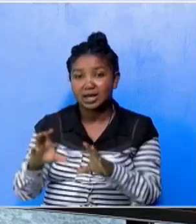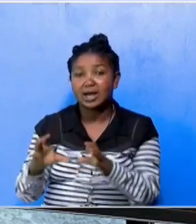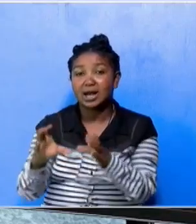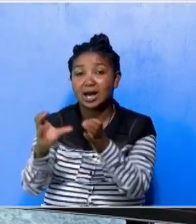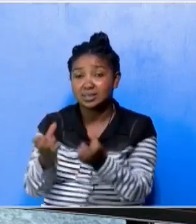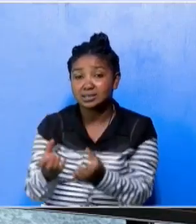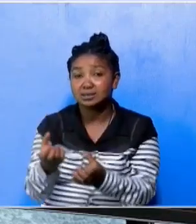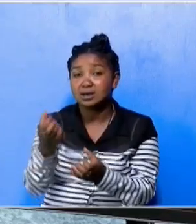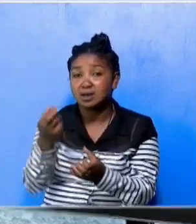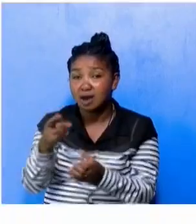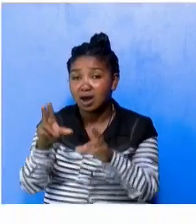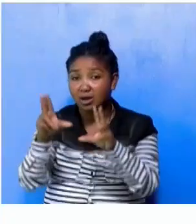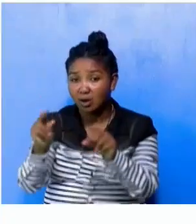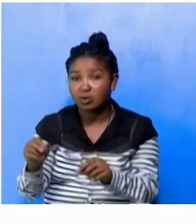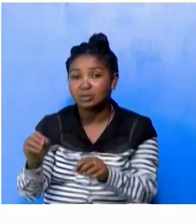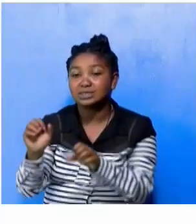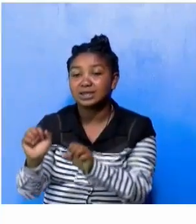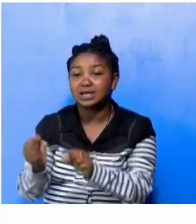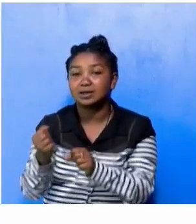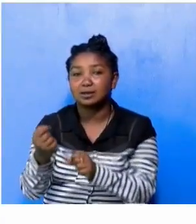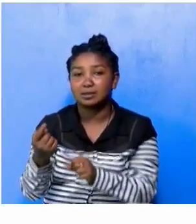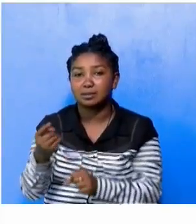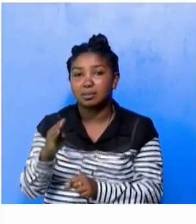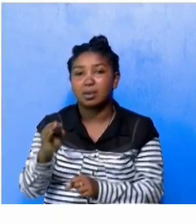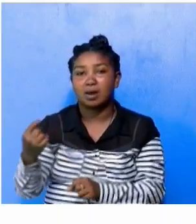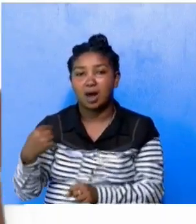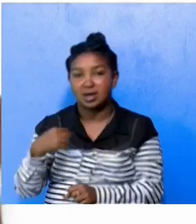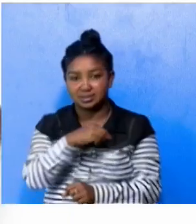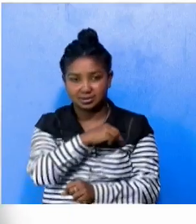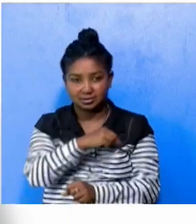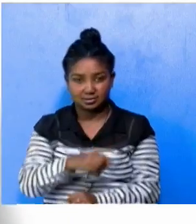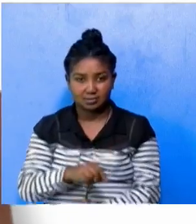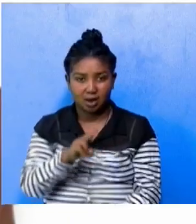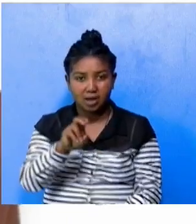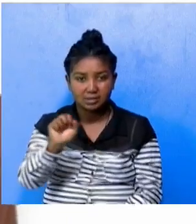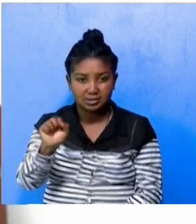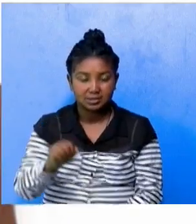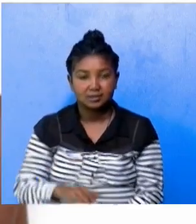are not cleaned by us.